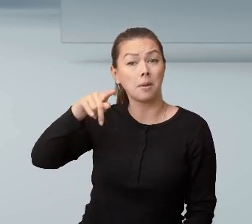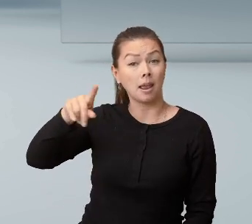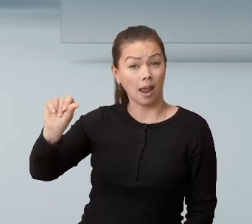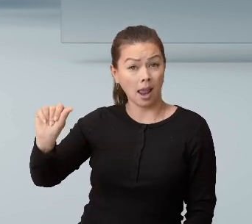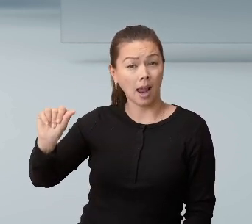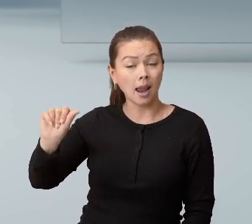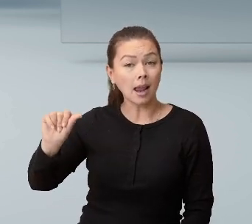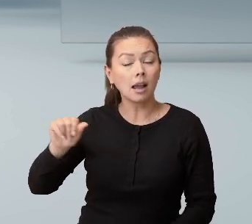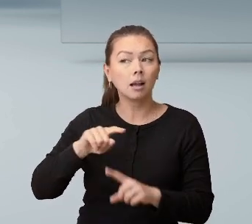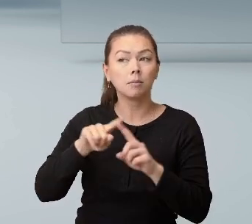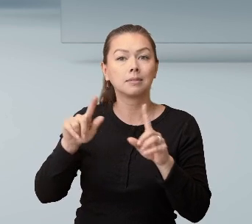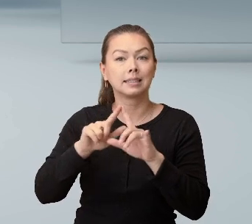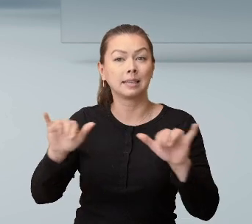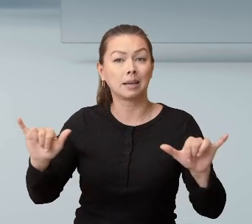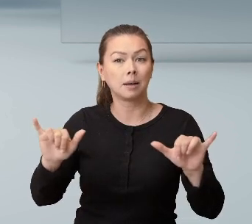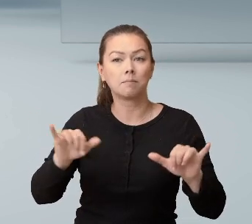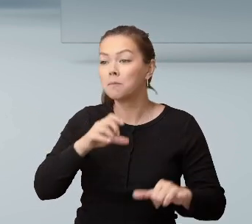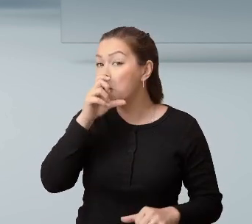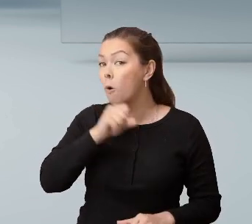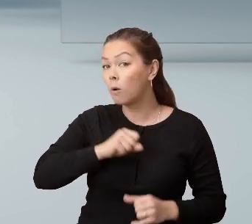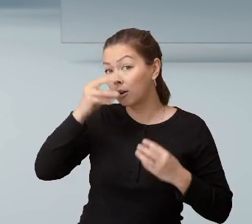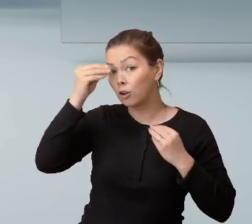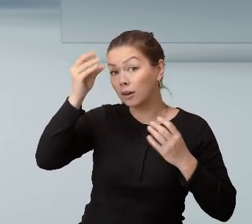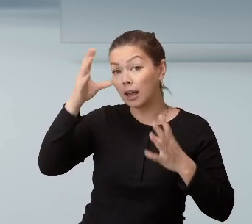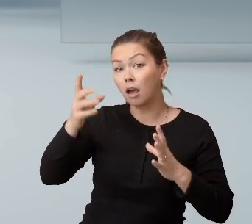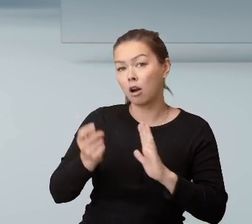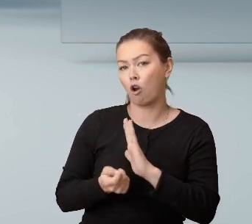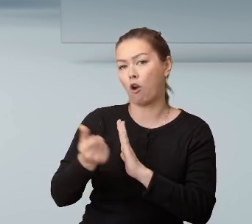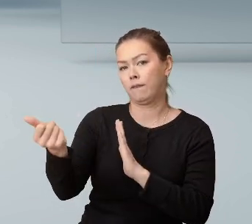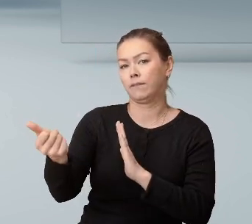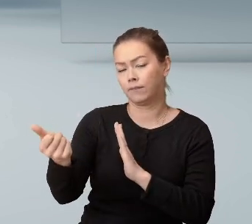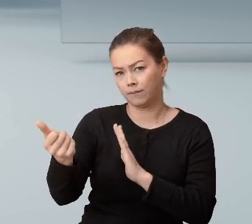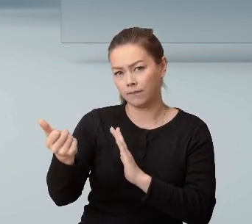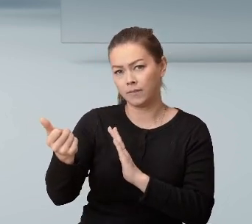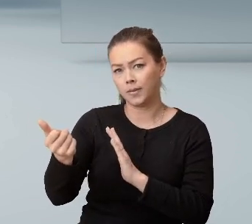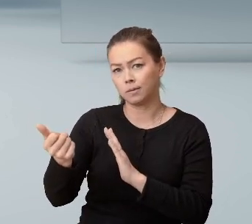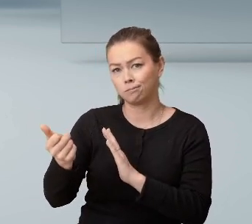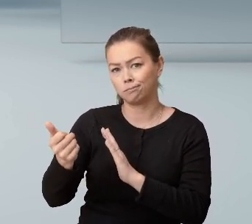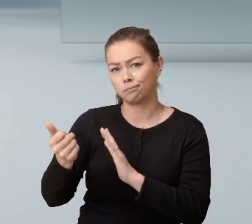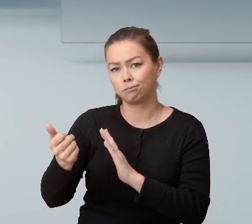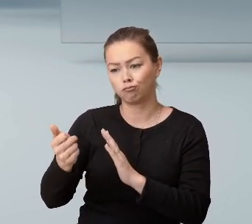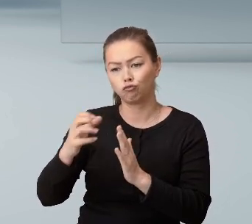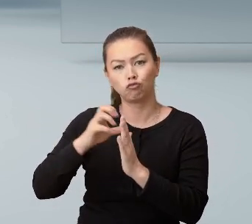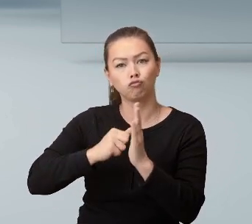also helps dispose of the old content. Getting rid of all of that